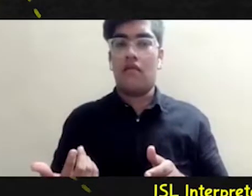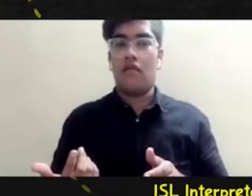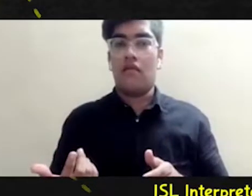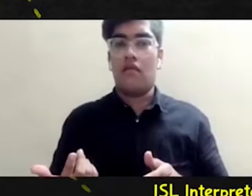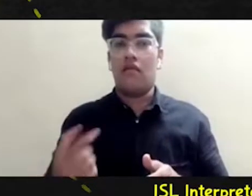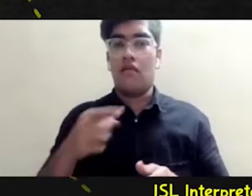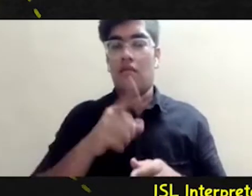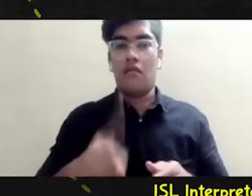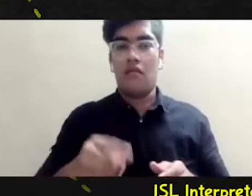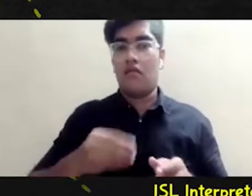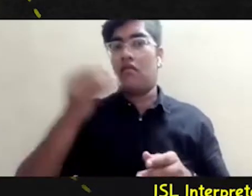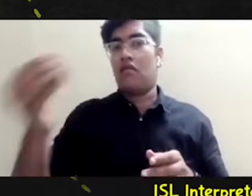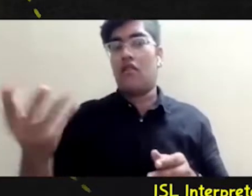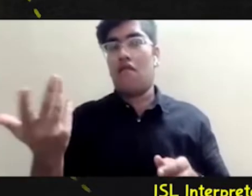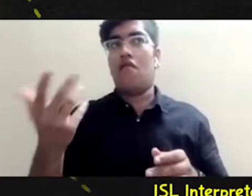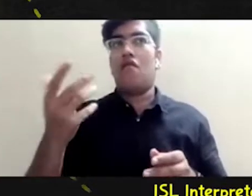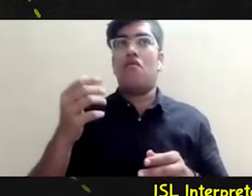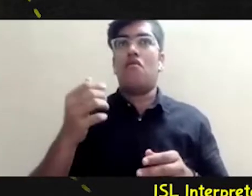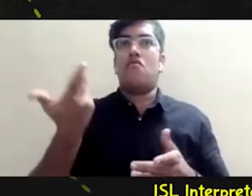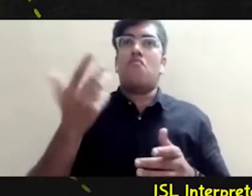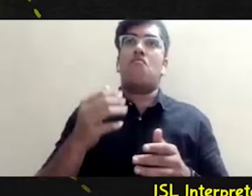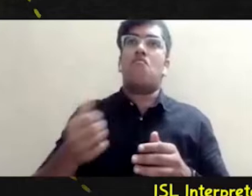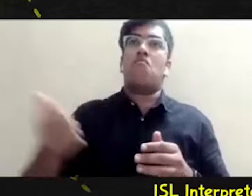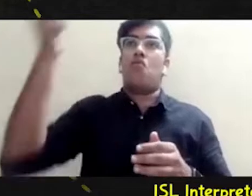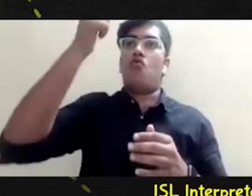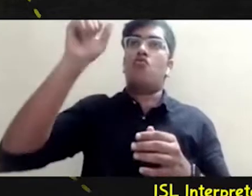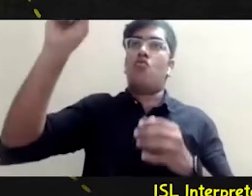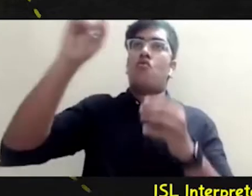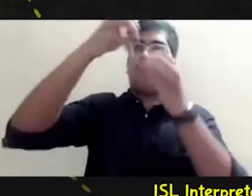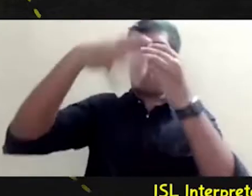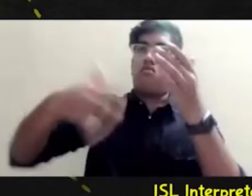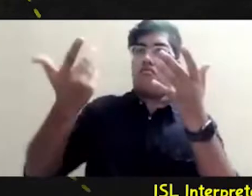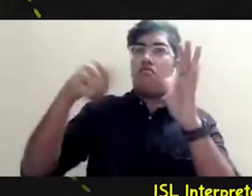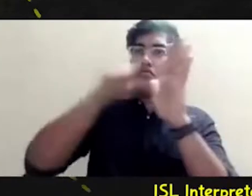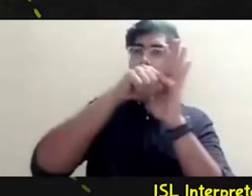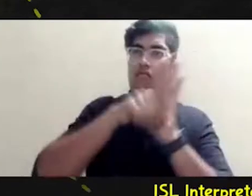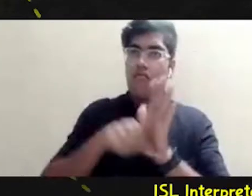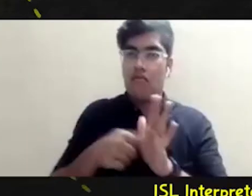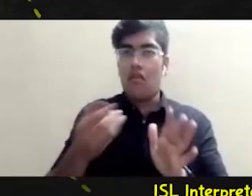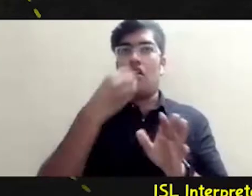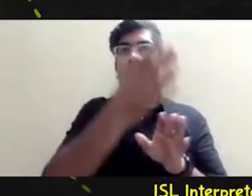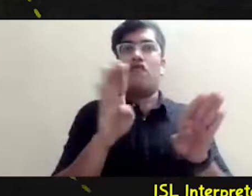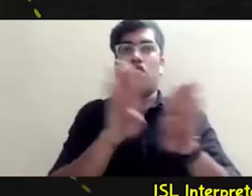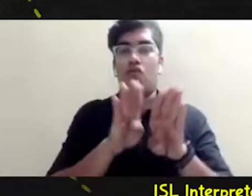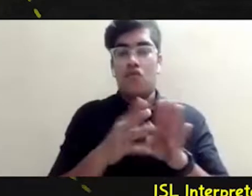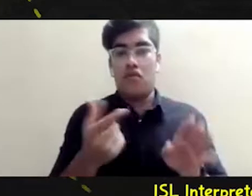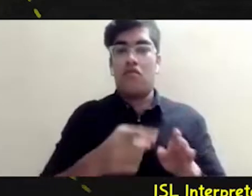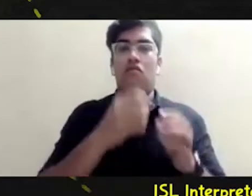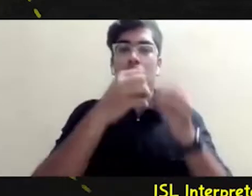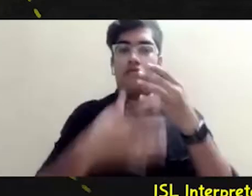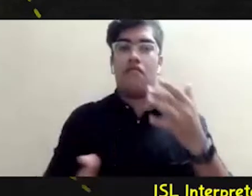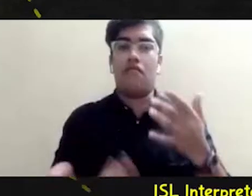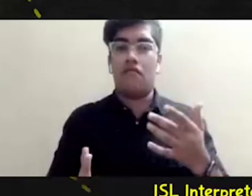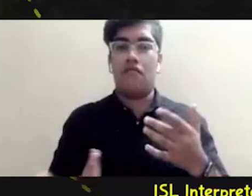giving a reference or putting pressure on your boss to give you that leave, right? Now, she was not out of